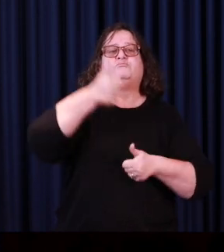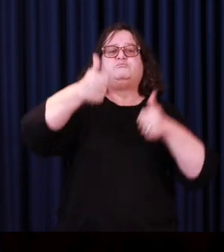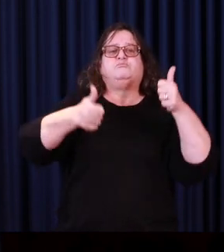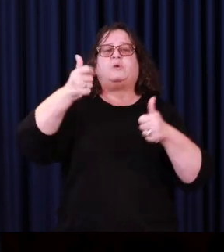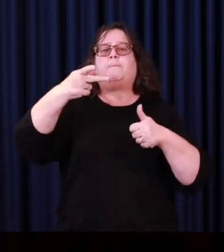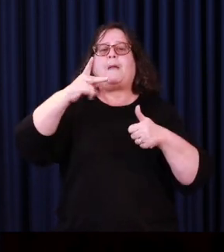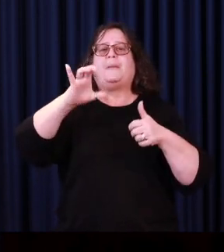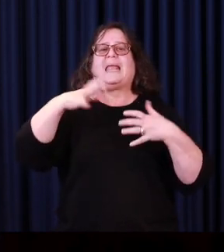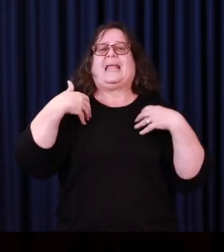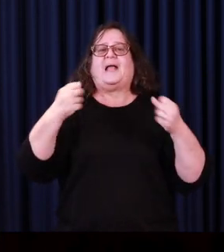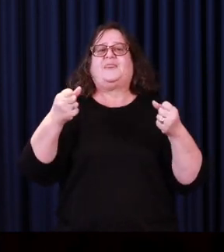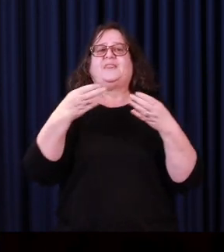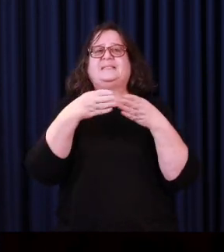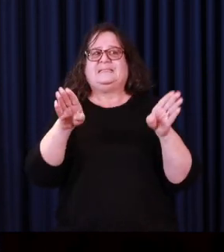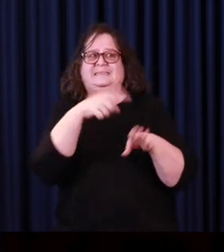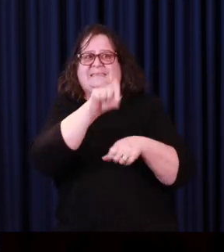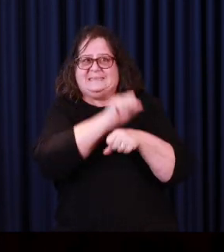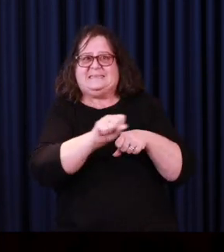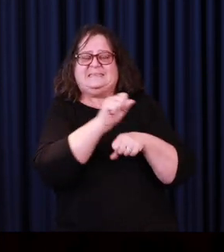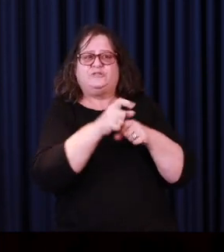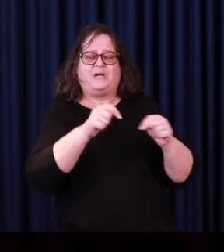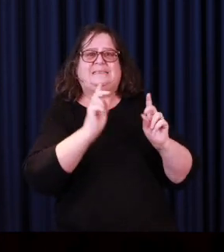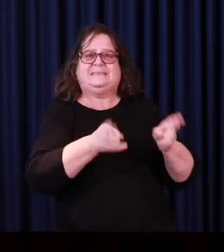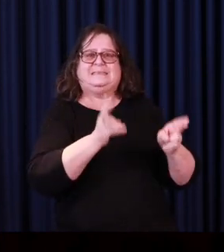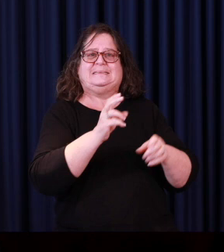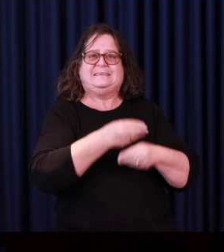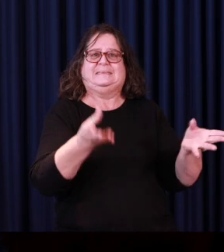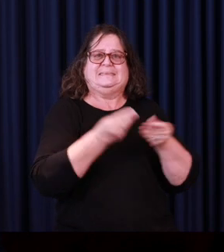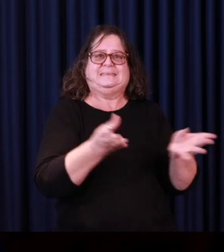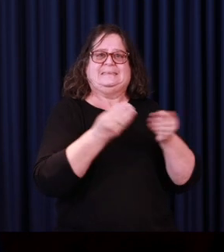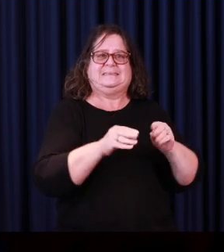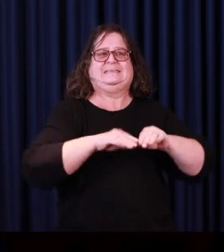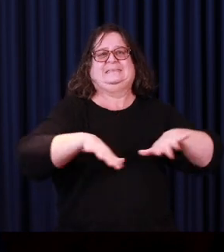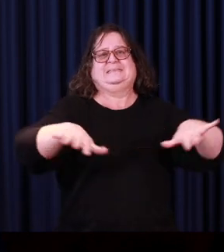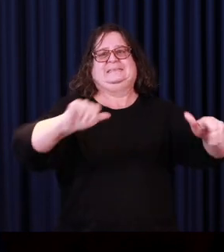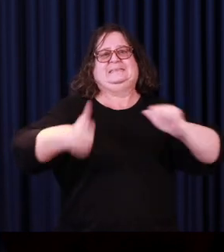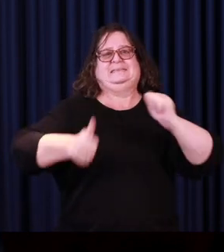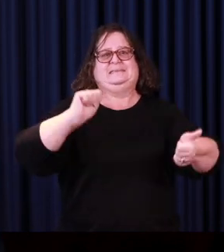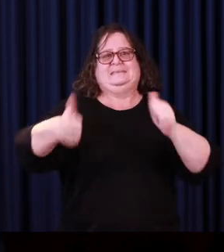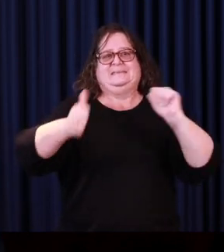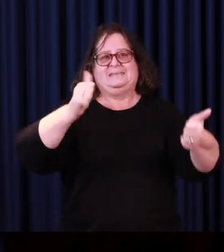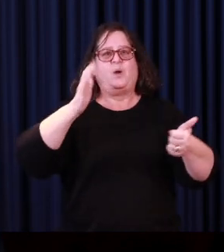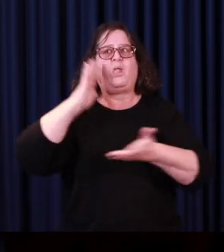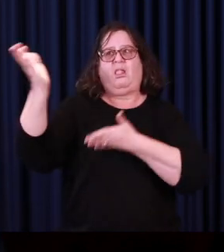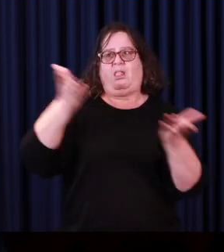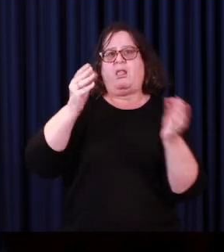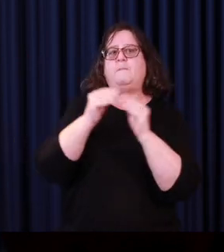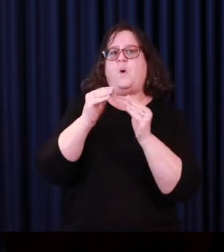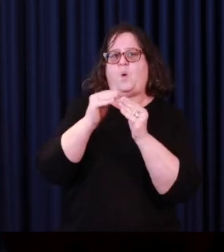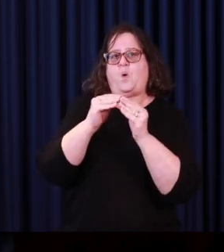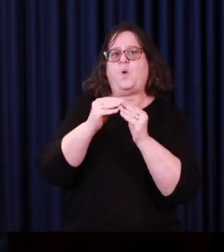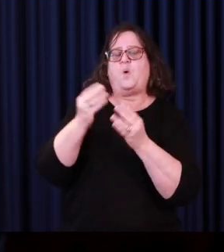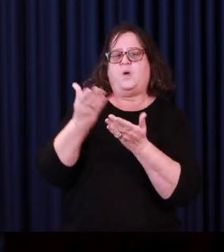faster. So now, even more resources will be brought to the fore. At my